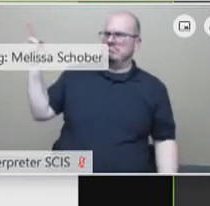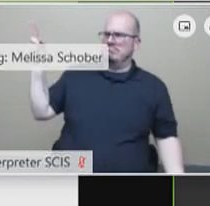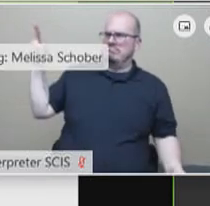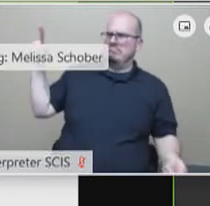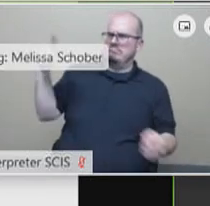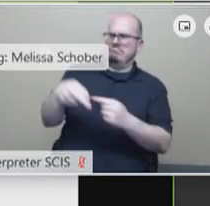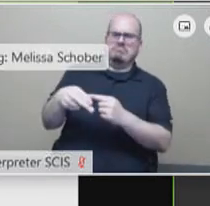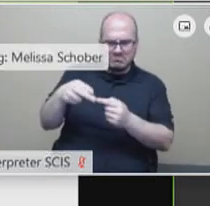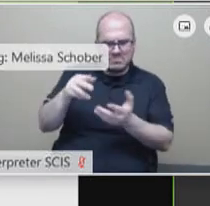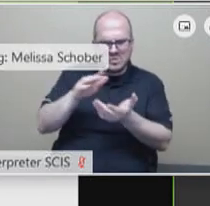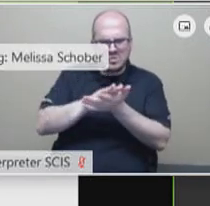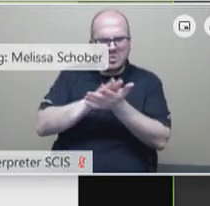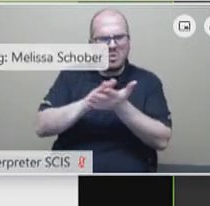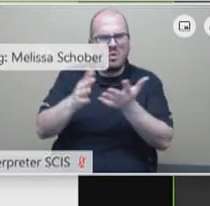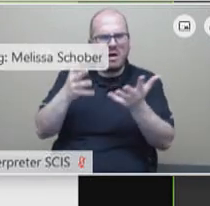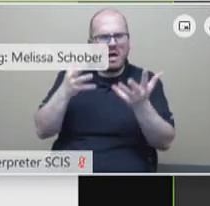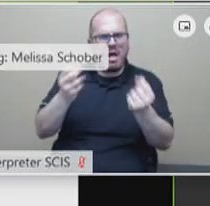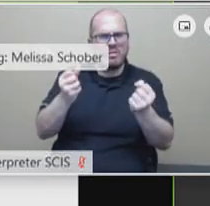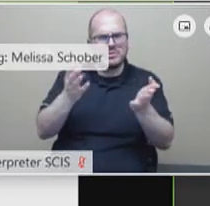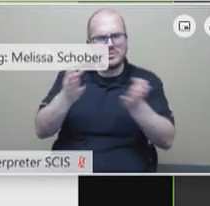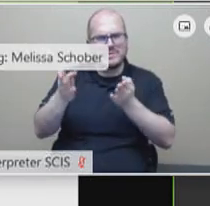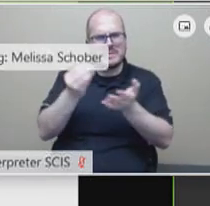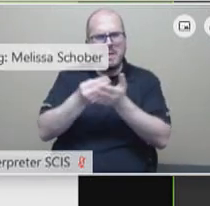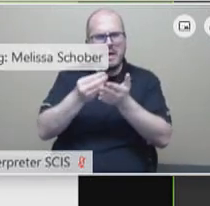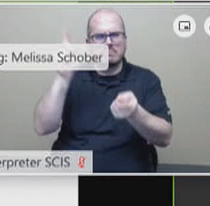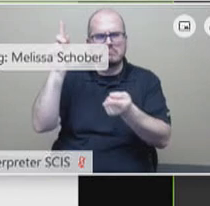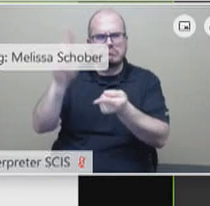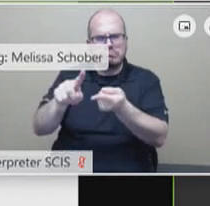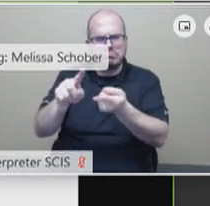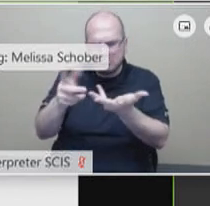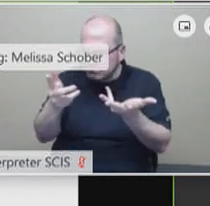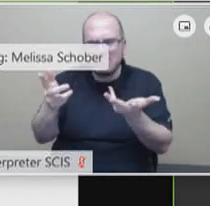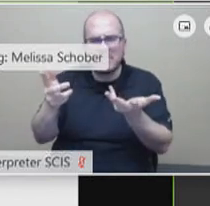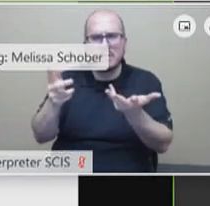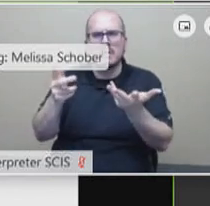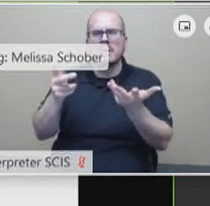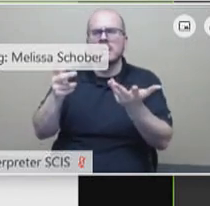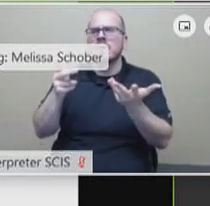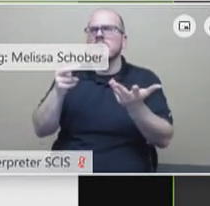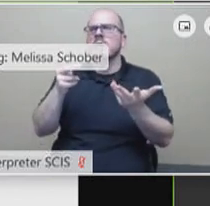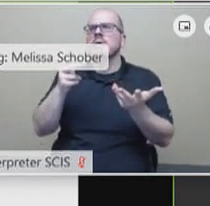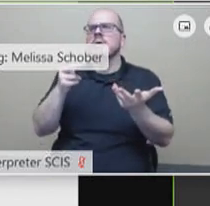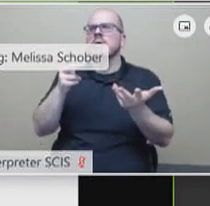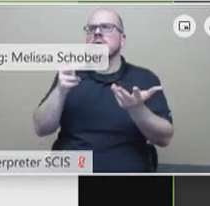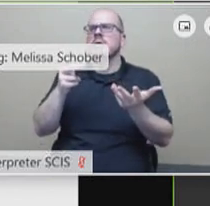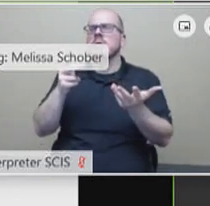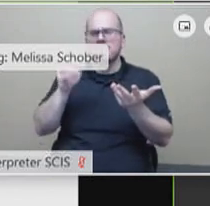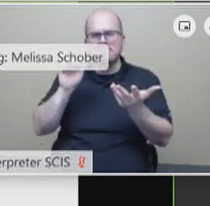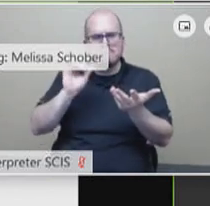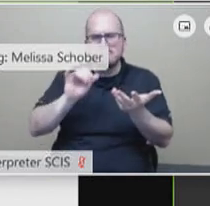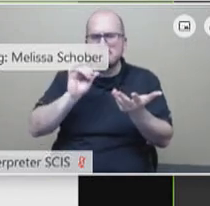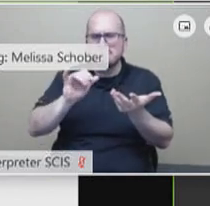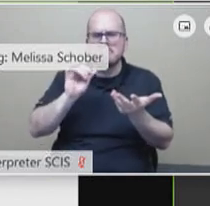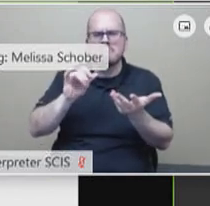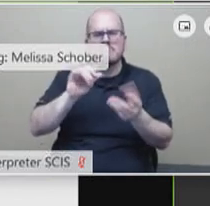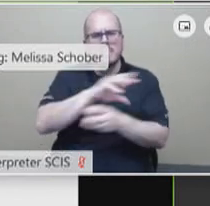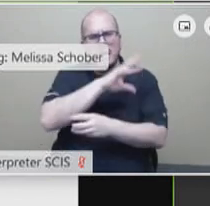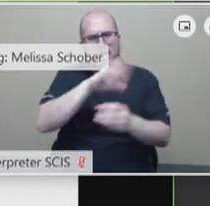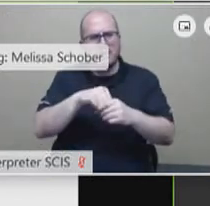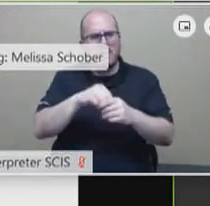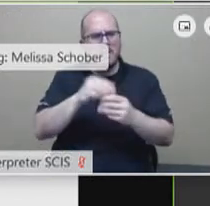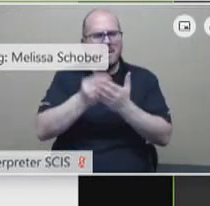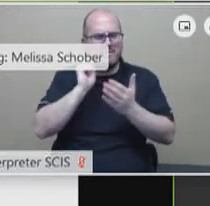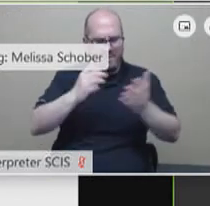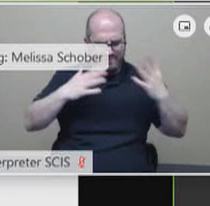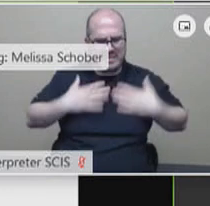school health services, which not only includes services for physical